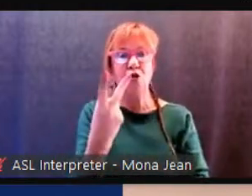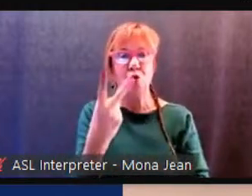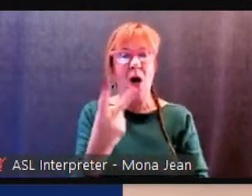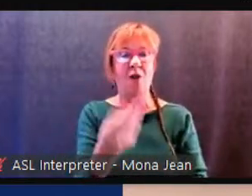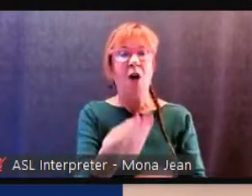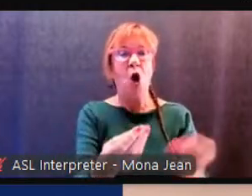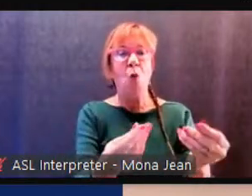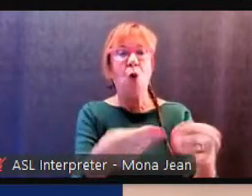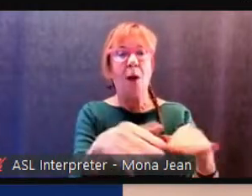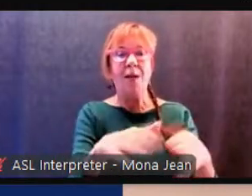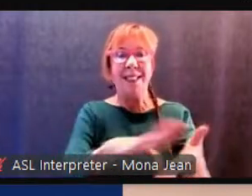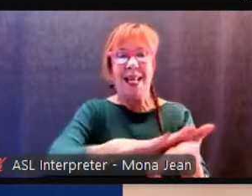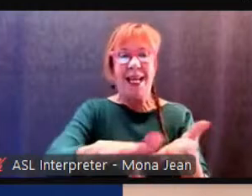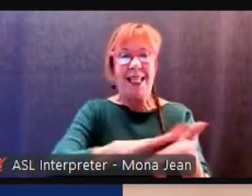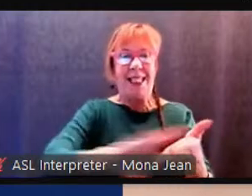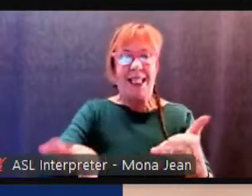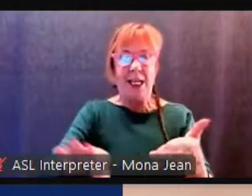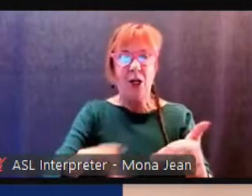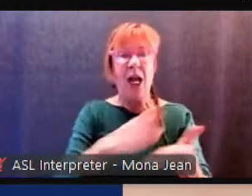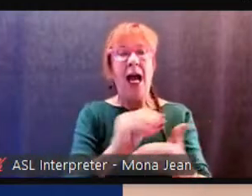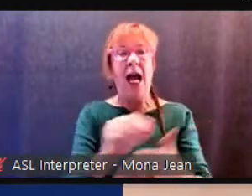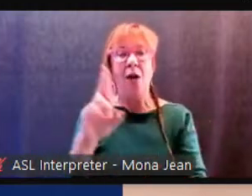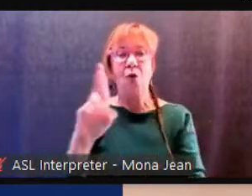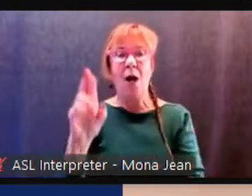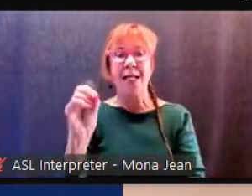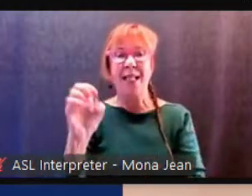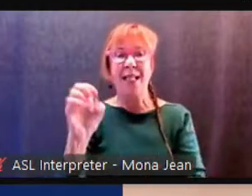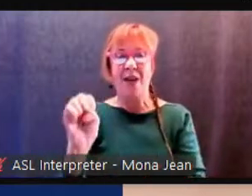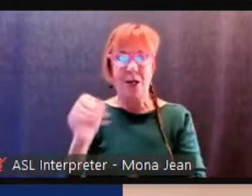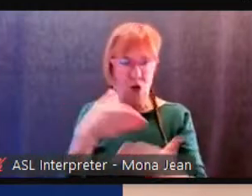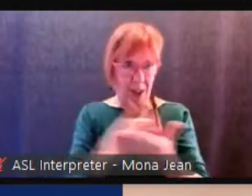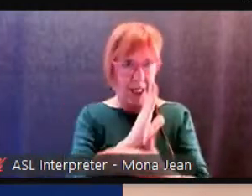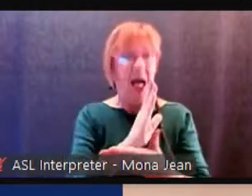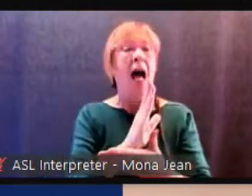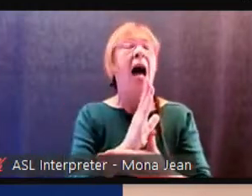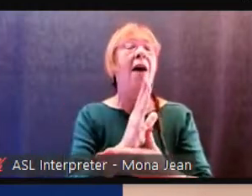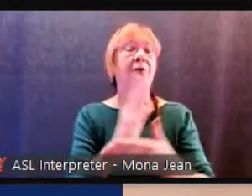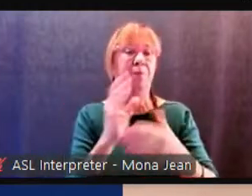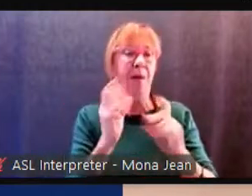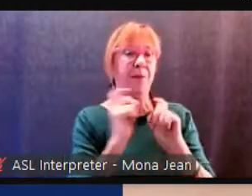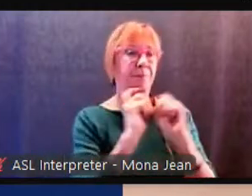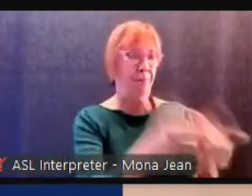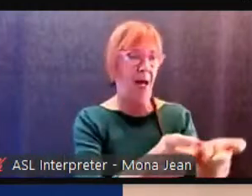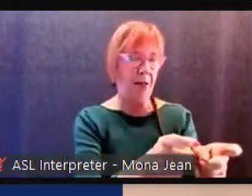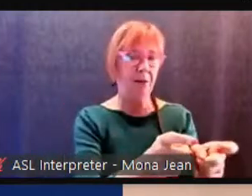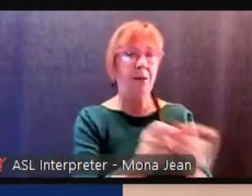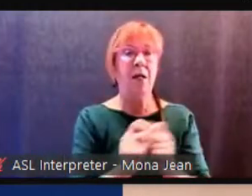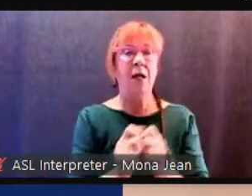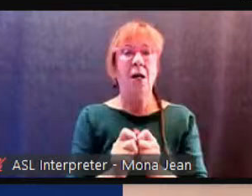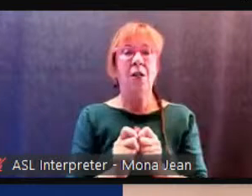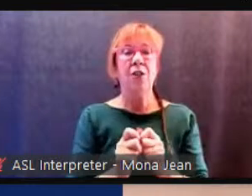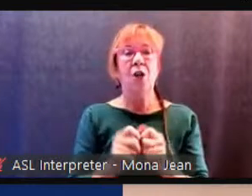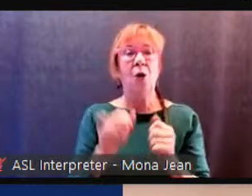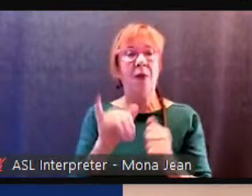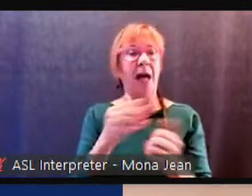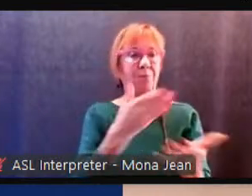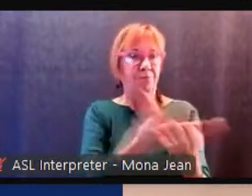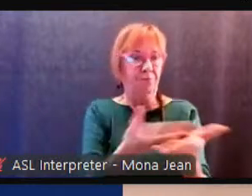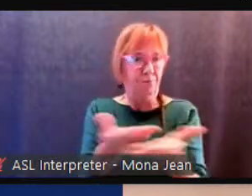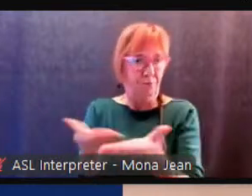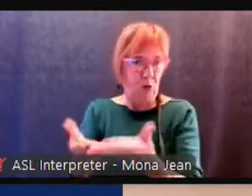cleared of debris and the rights of entry have been returned to the county. So all very good indicators of where we are and where we're